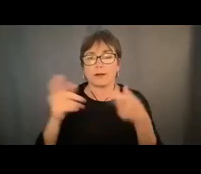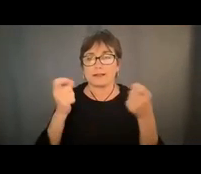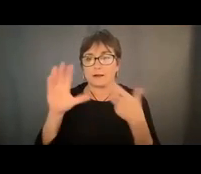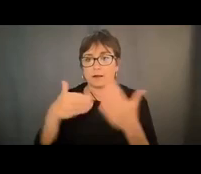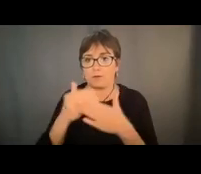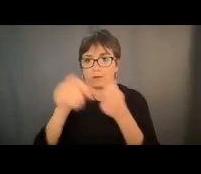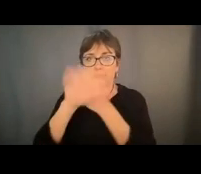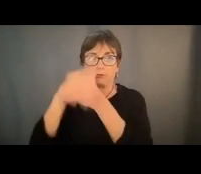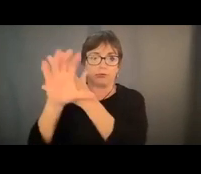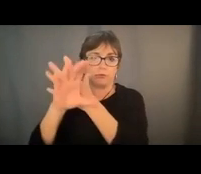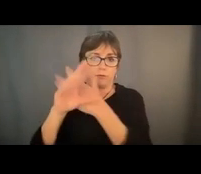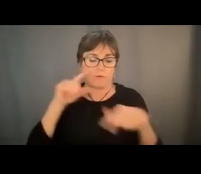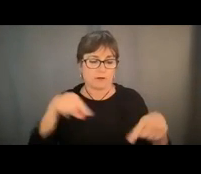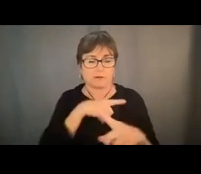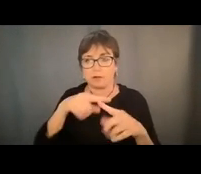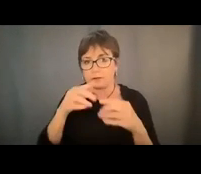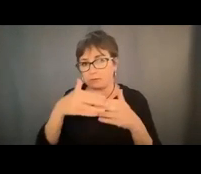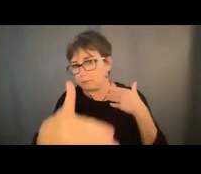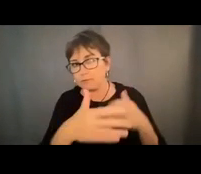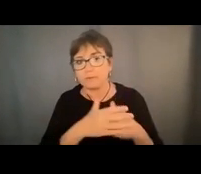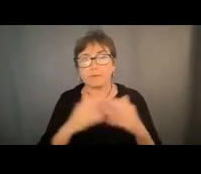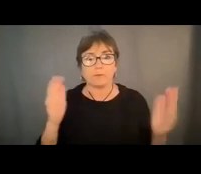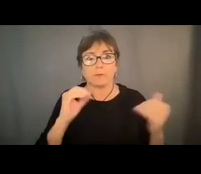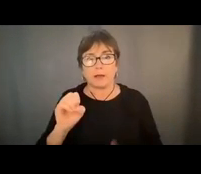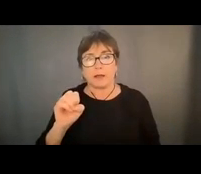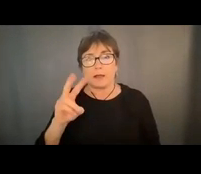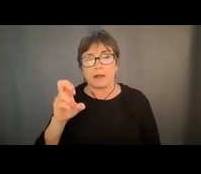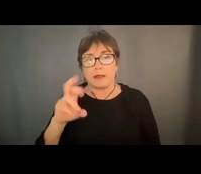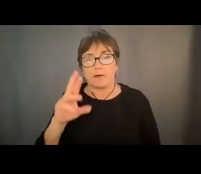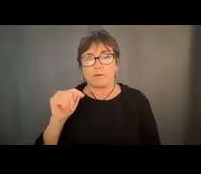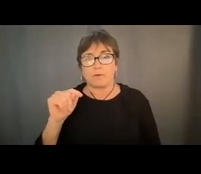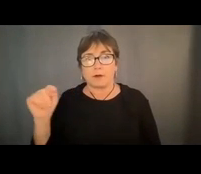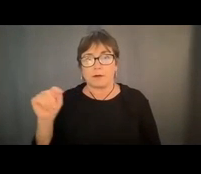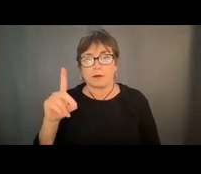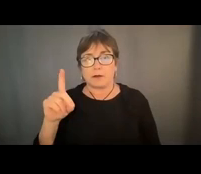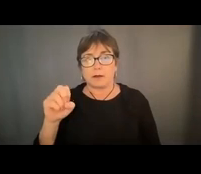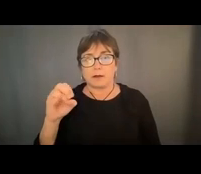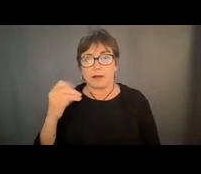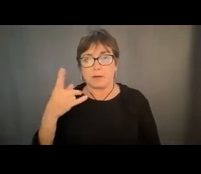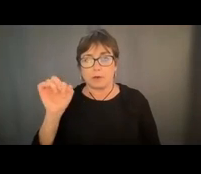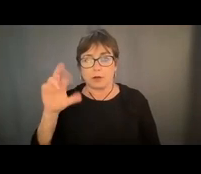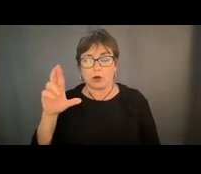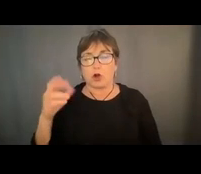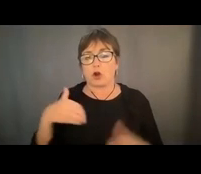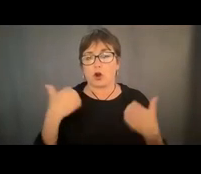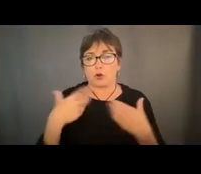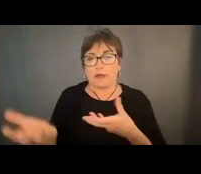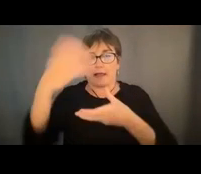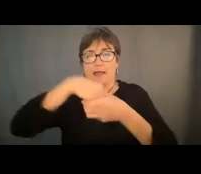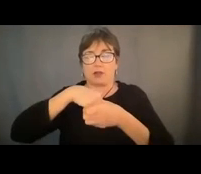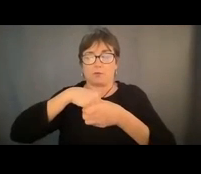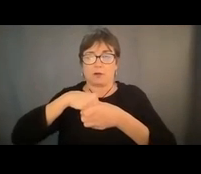upcoming ones. And we have Everett Dabler. He's our youth engagement consultant.